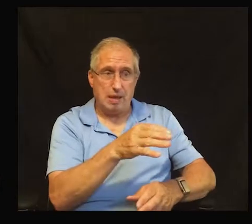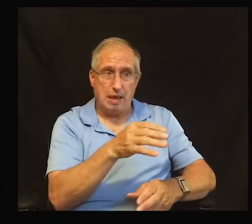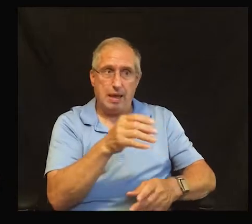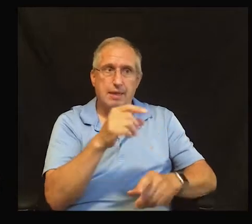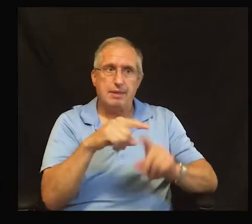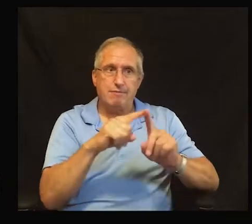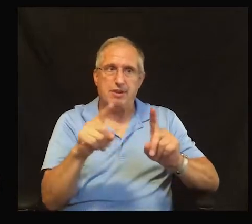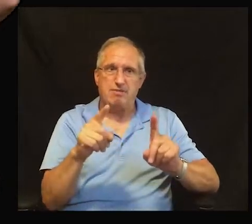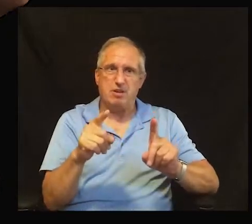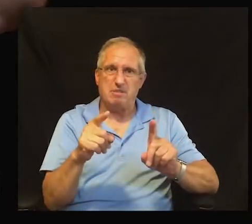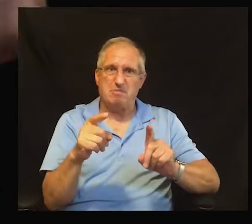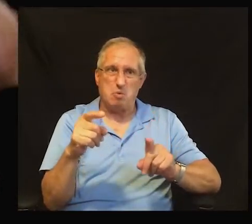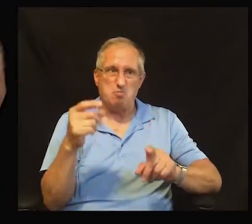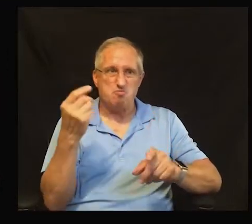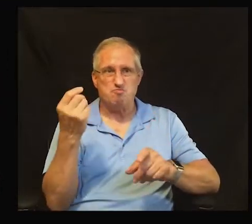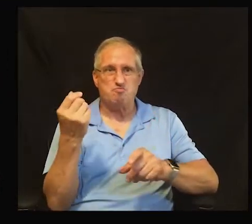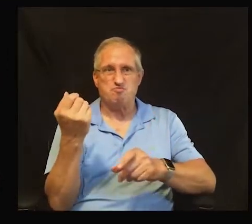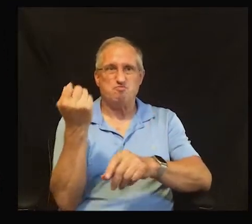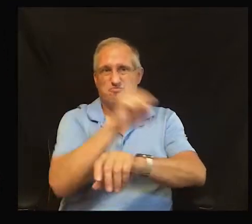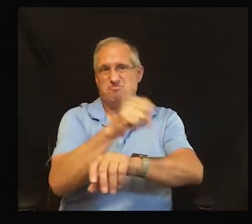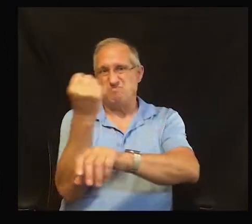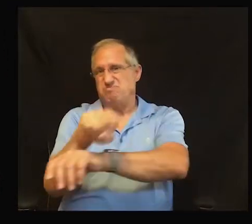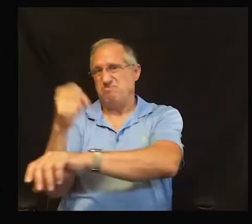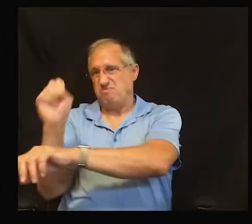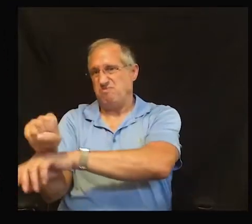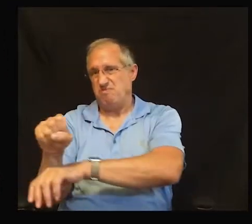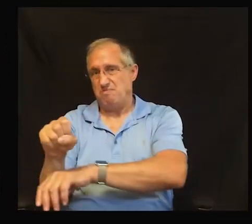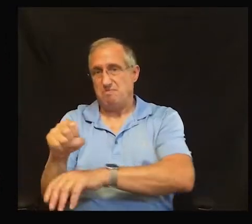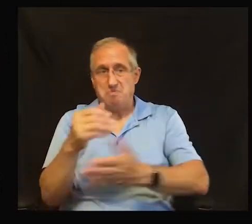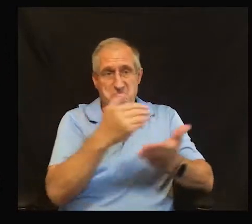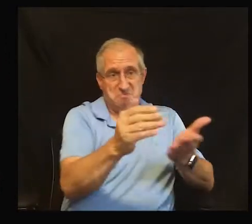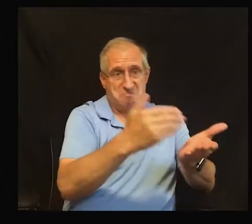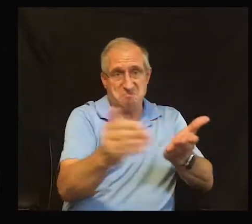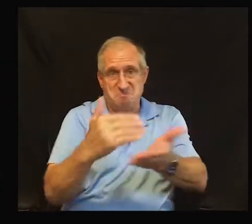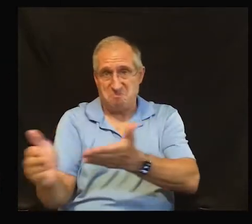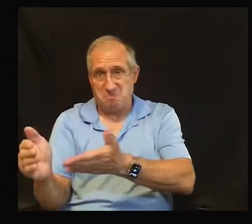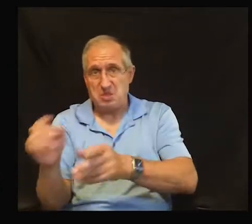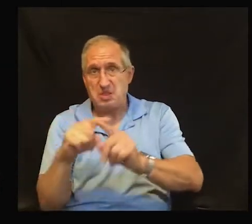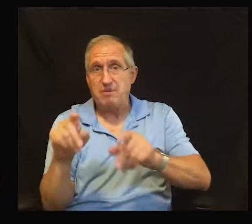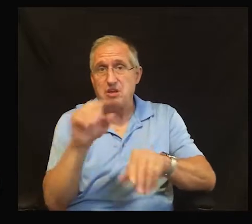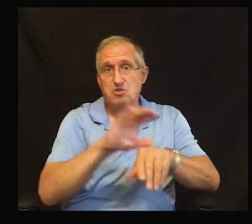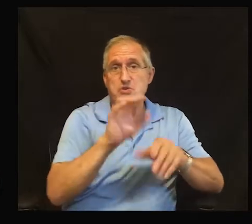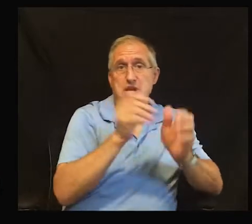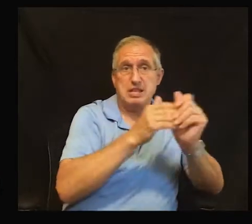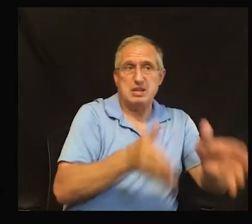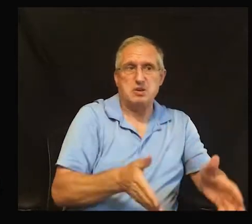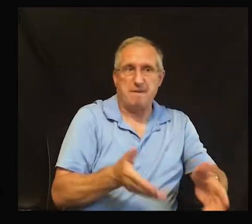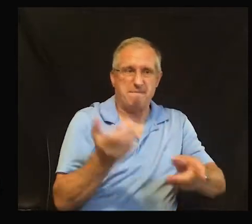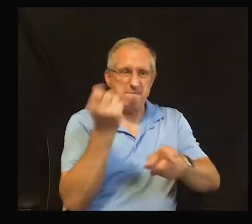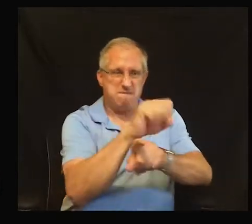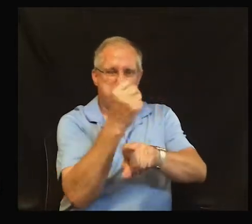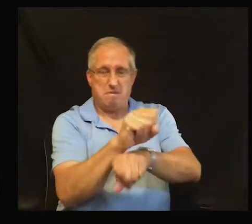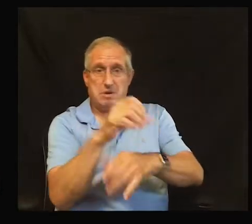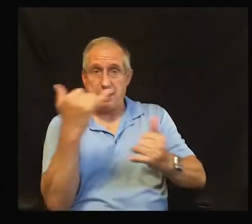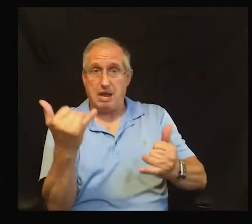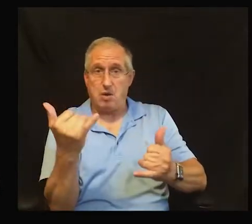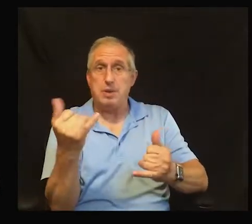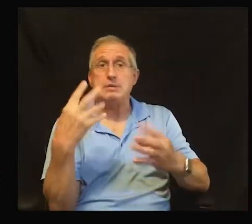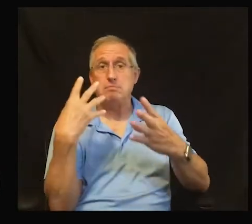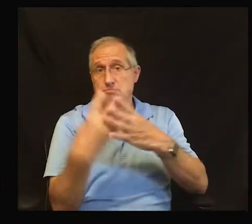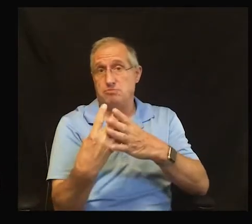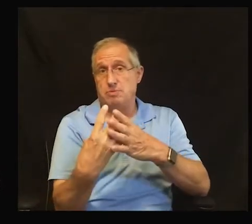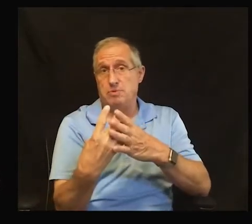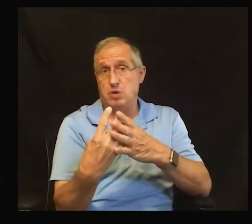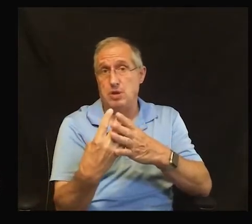all kinds of massive rejection for those that he loved dearly, and different church leaders turned on him. Now he finds himself in